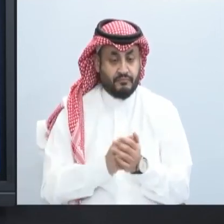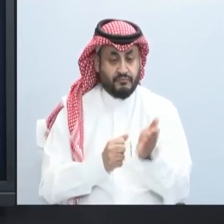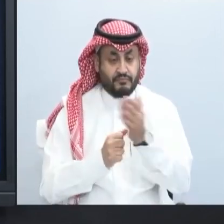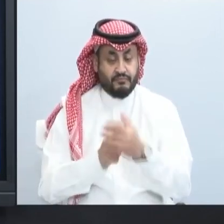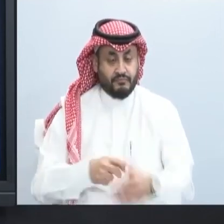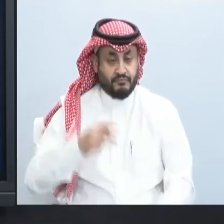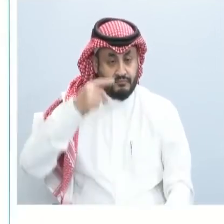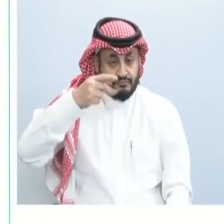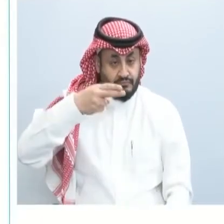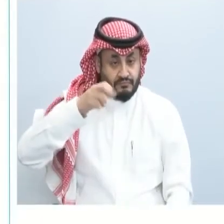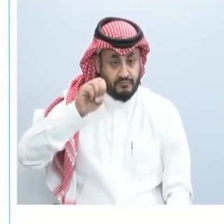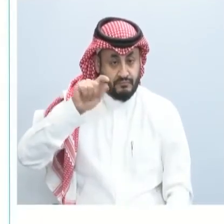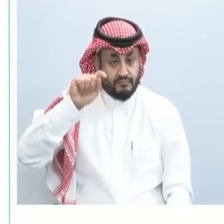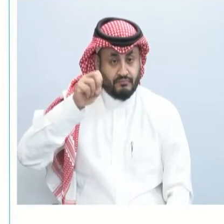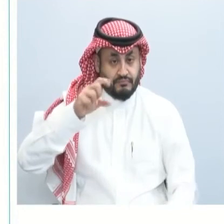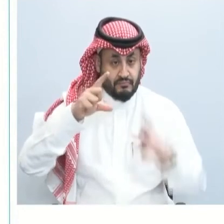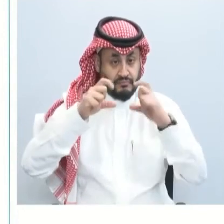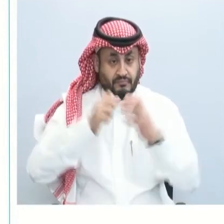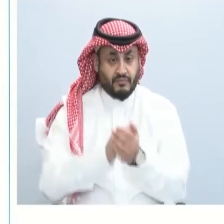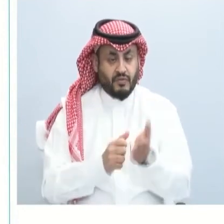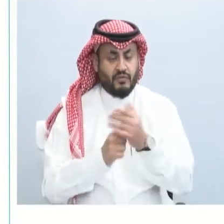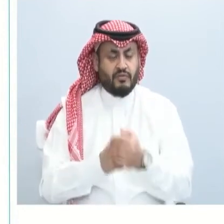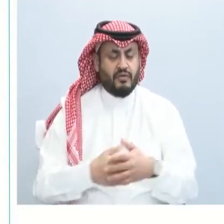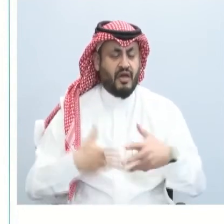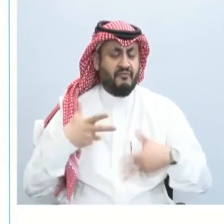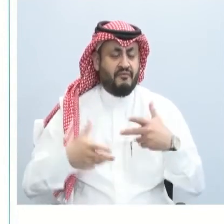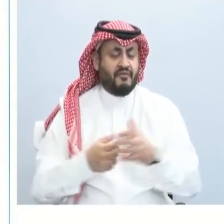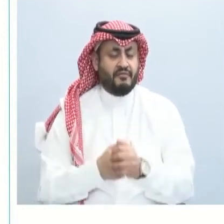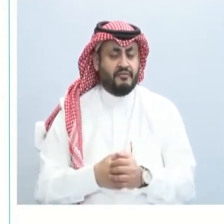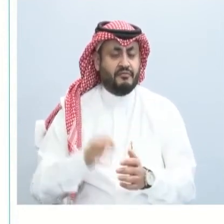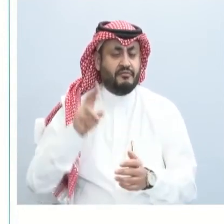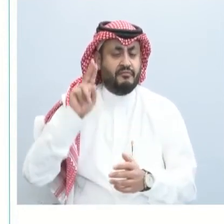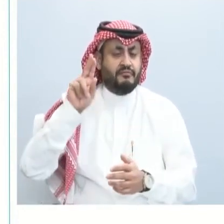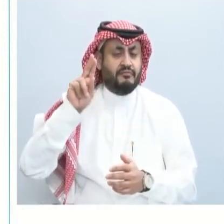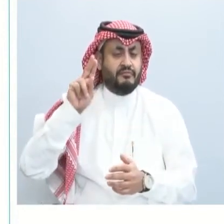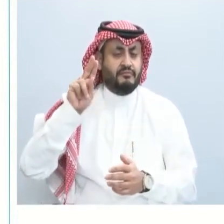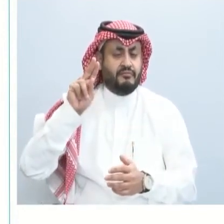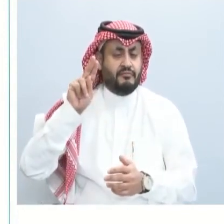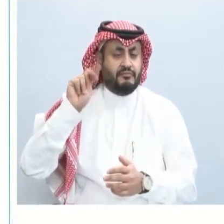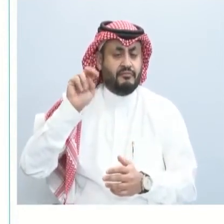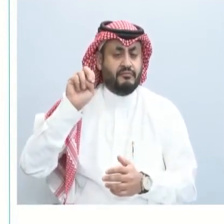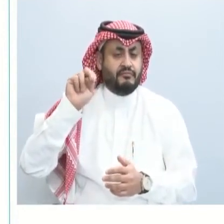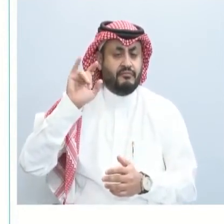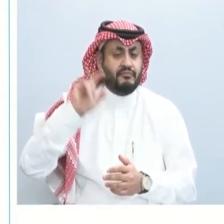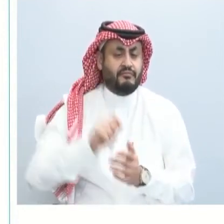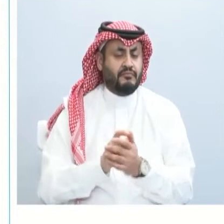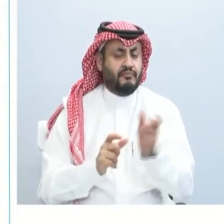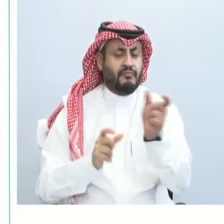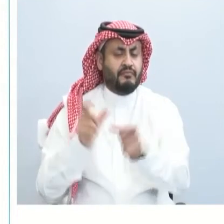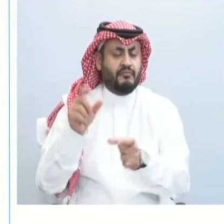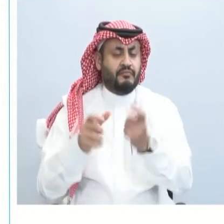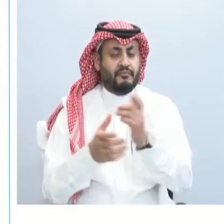you, it's photo, or no thank you, it's funny. What do you think? Which one